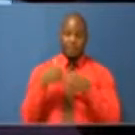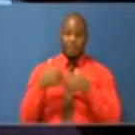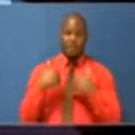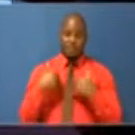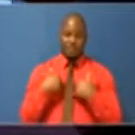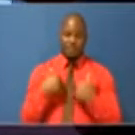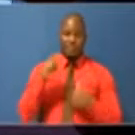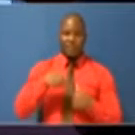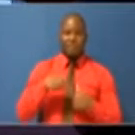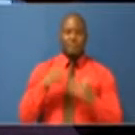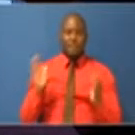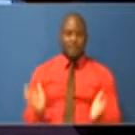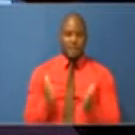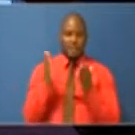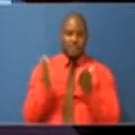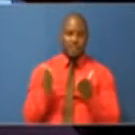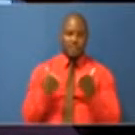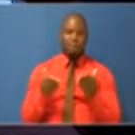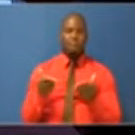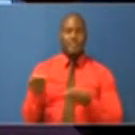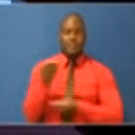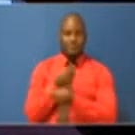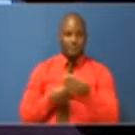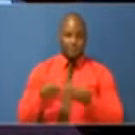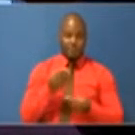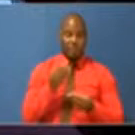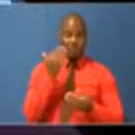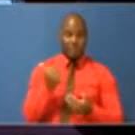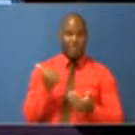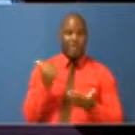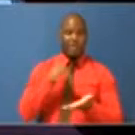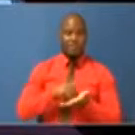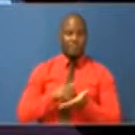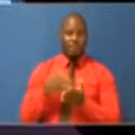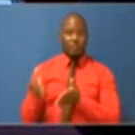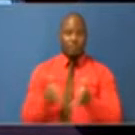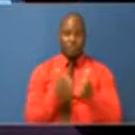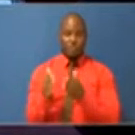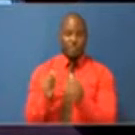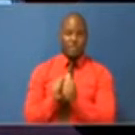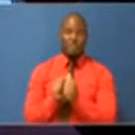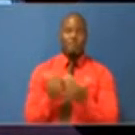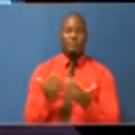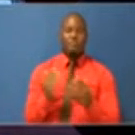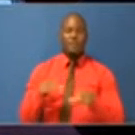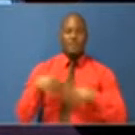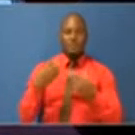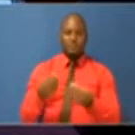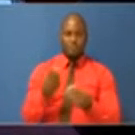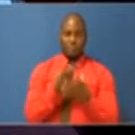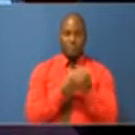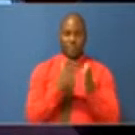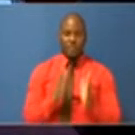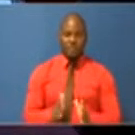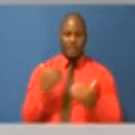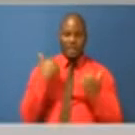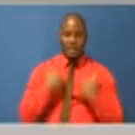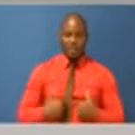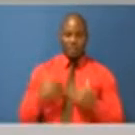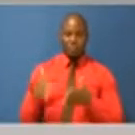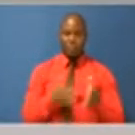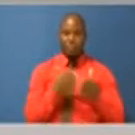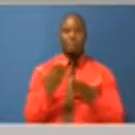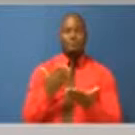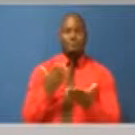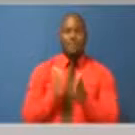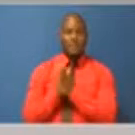class must encourage investment because again this is an opportunity if i give you a loan to build apartments i now have the opportunity to